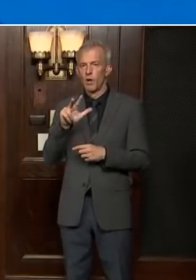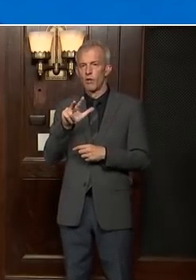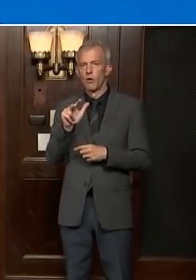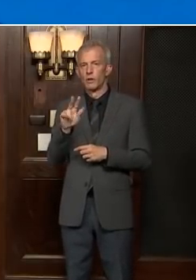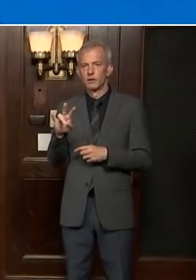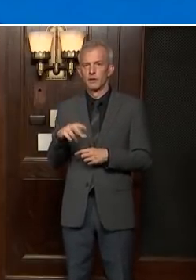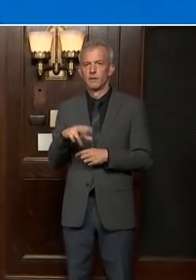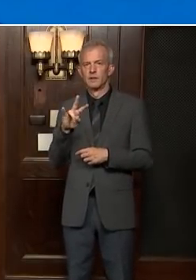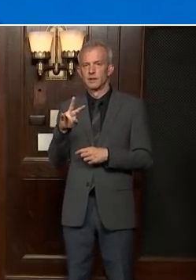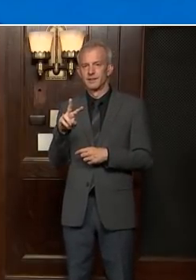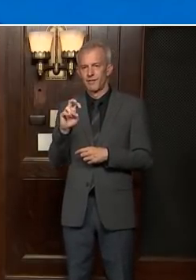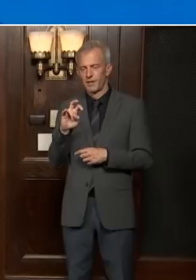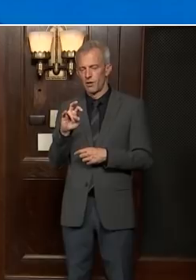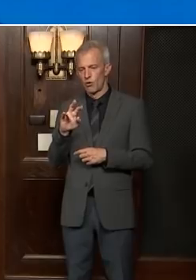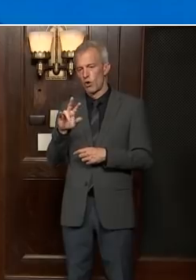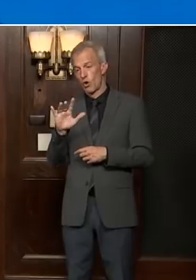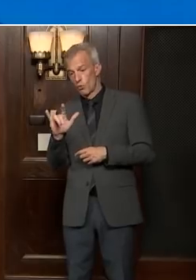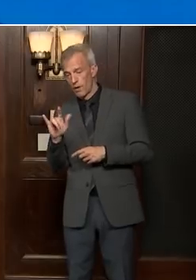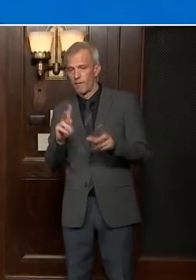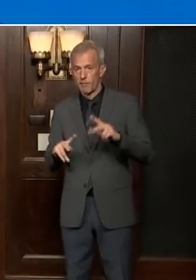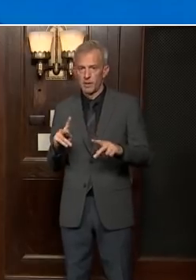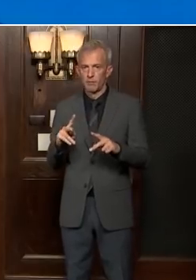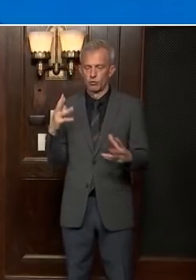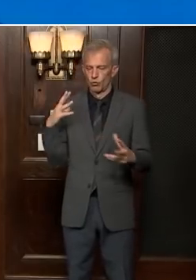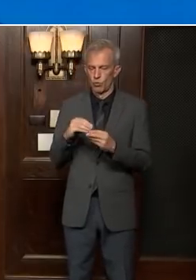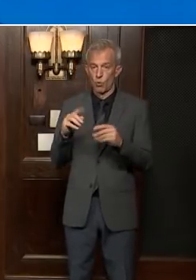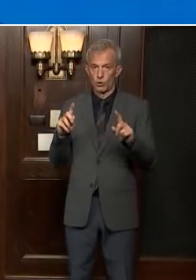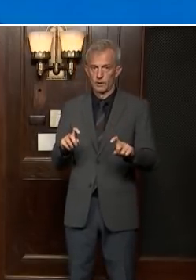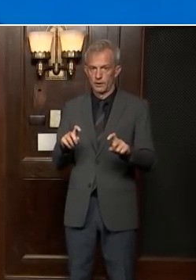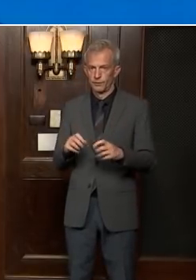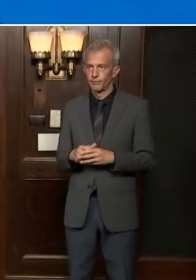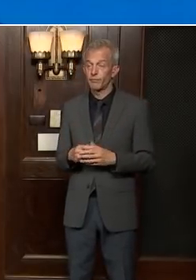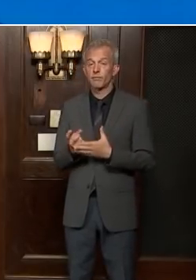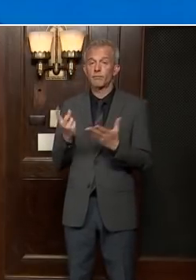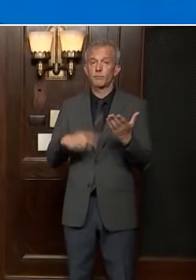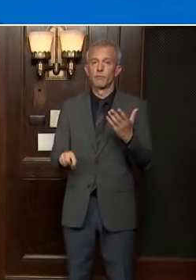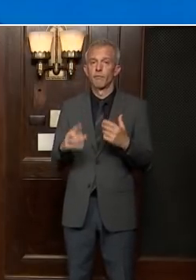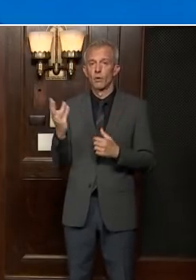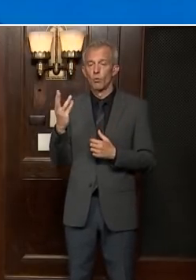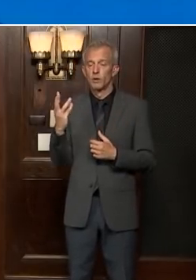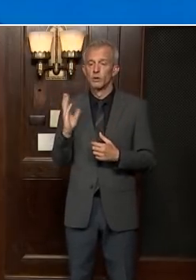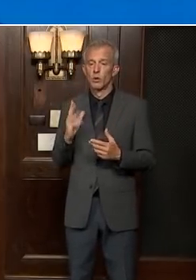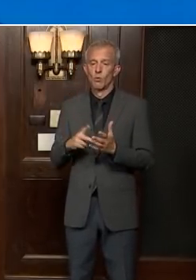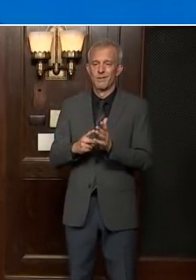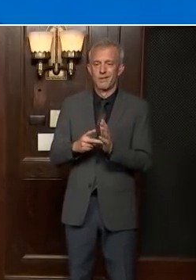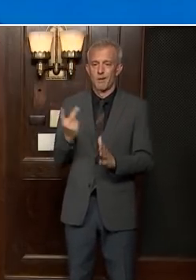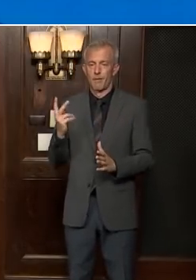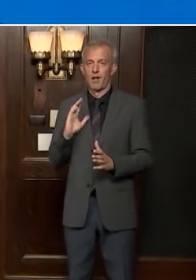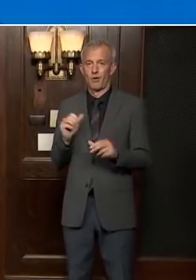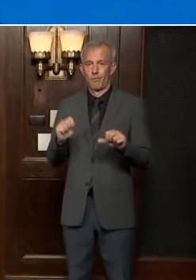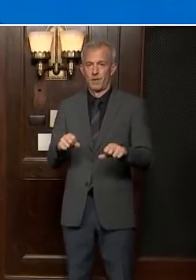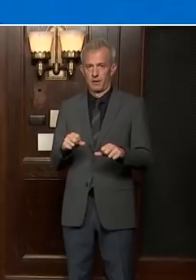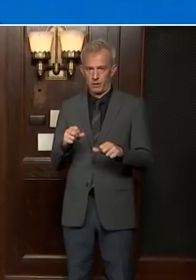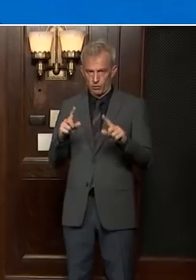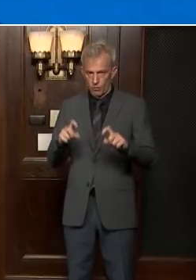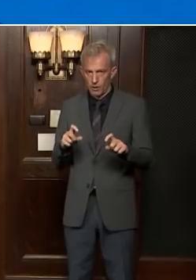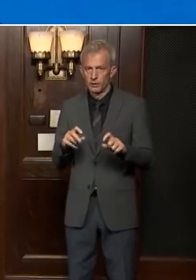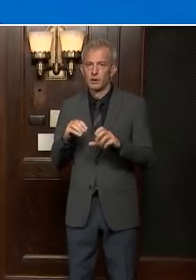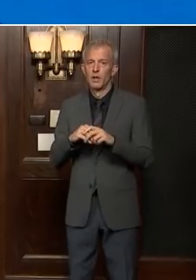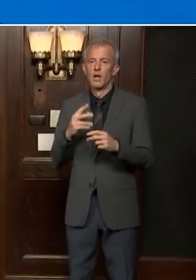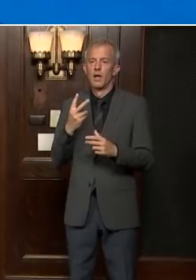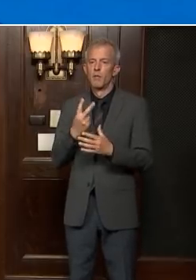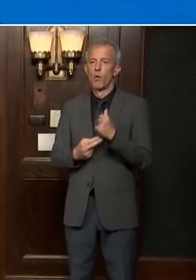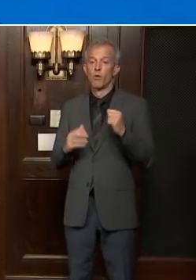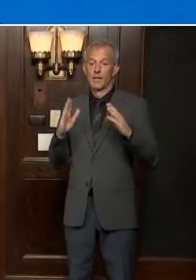37,725 people have now been tested countywide. By next Wednesday, we'll double our capacity in those city and 3